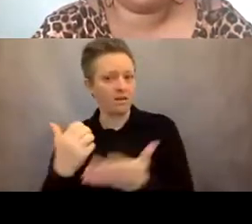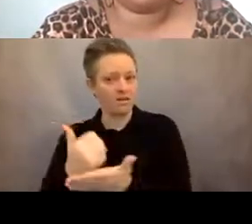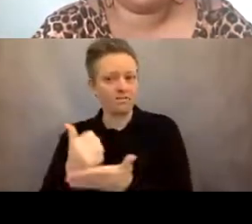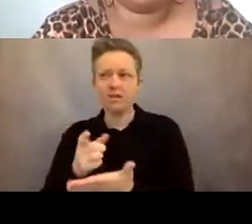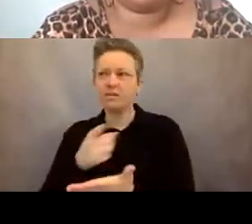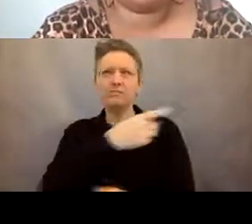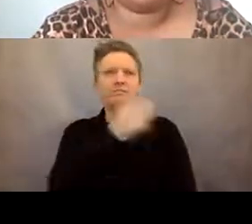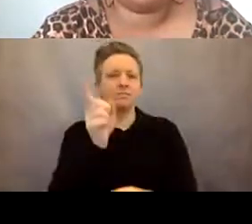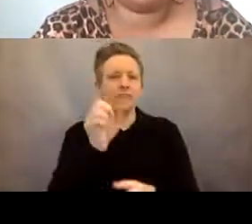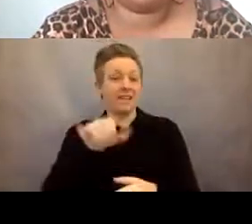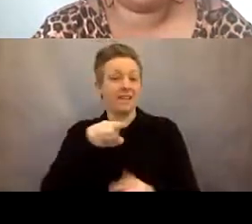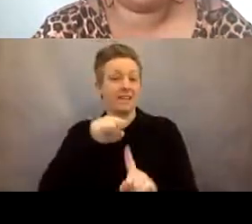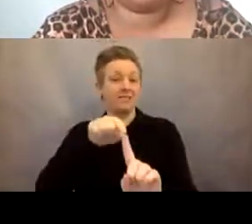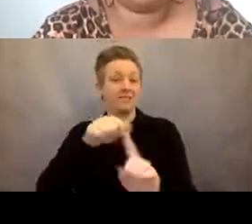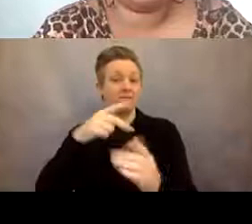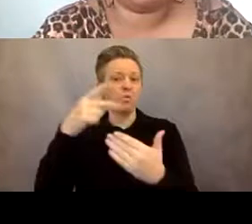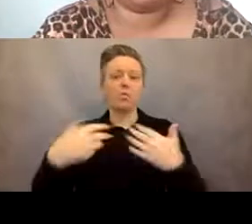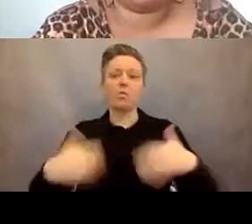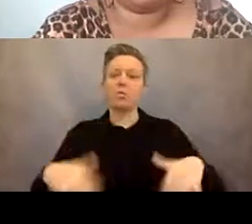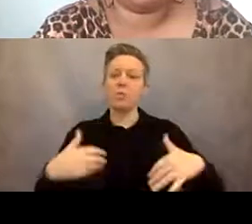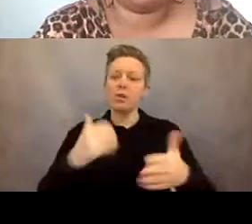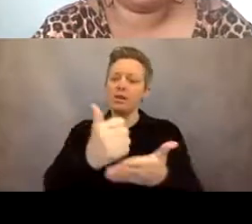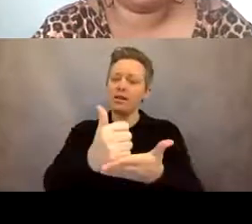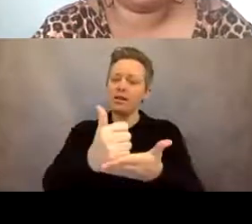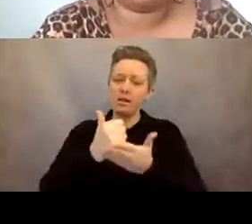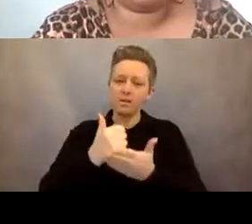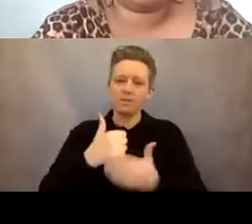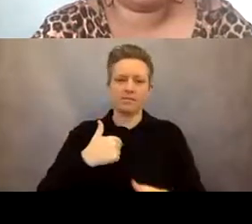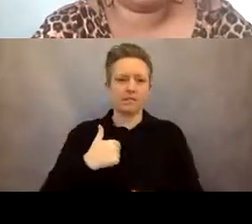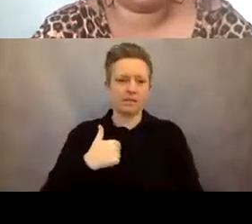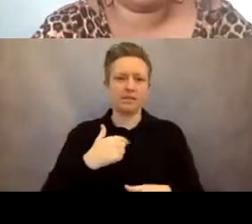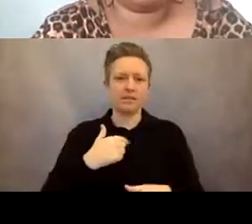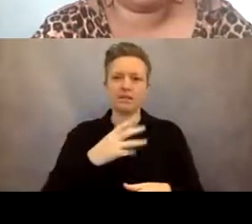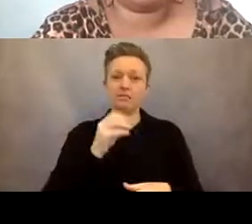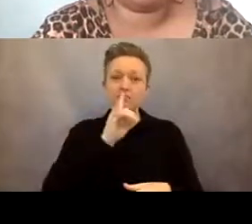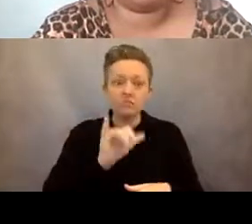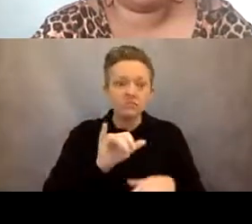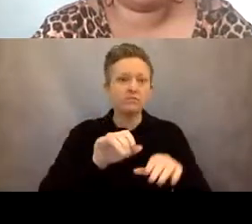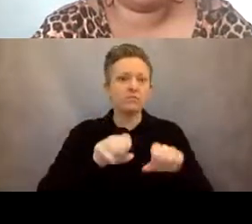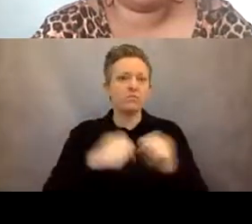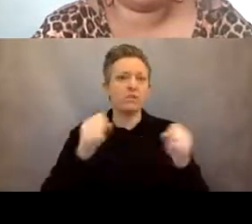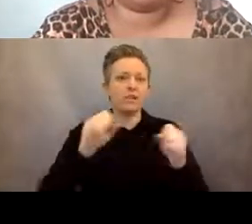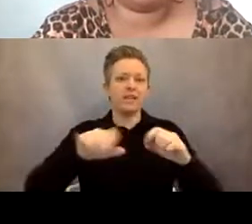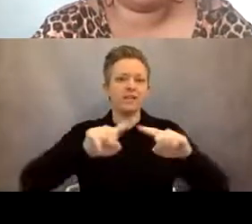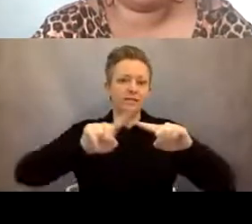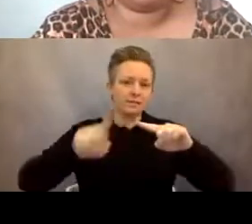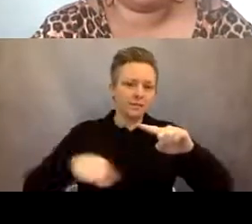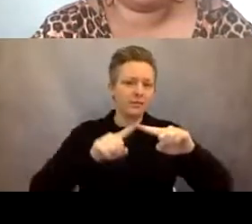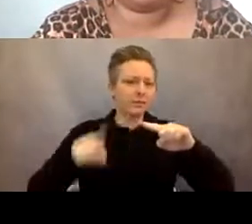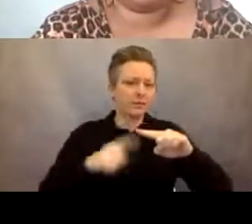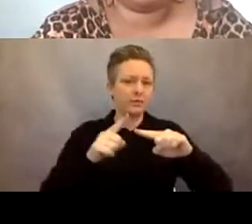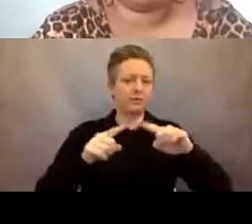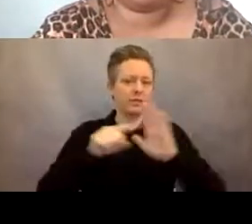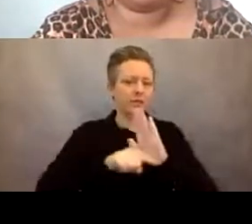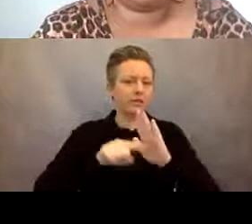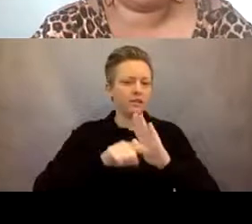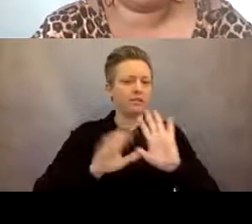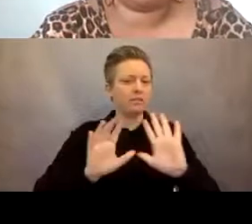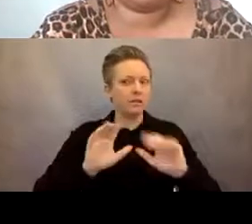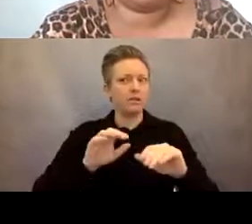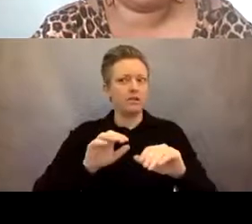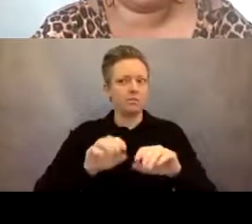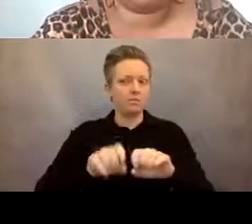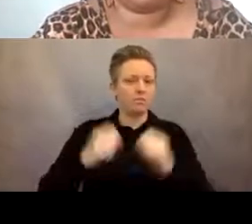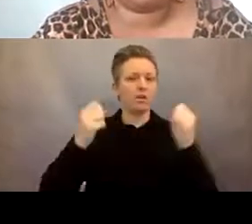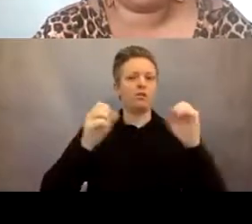they helped me, truly breaking the cycle, because that's what the real picture is about. Yeah, treat my trauma, or,